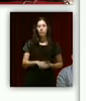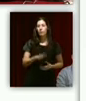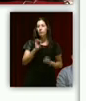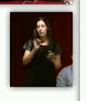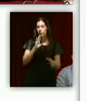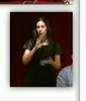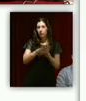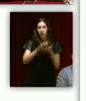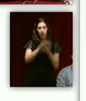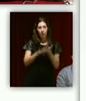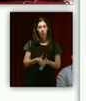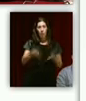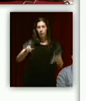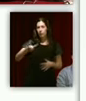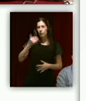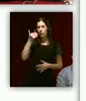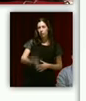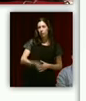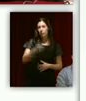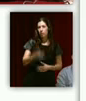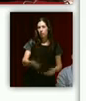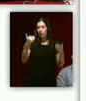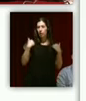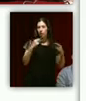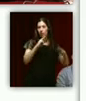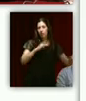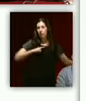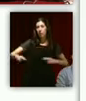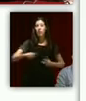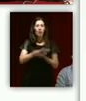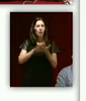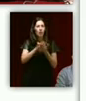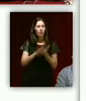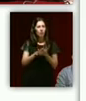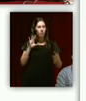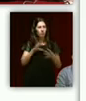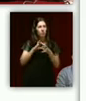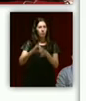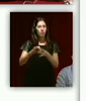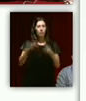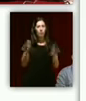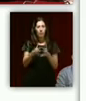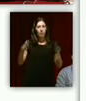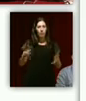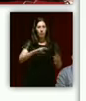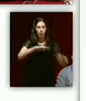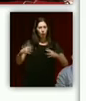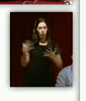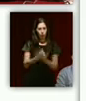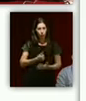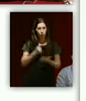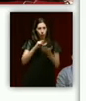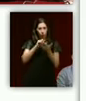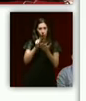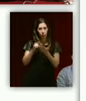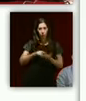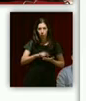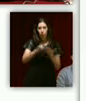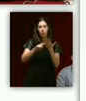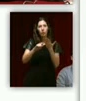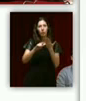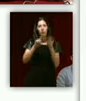if possible, it can also be sped up. So the macro is very important. What have we done from the macro point of view? We have translated